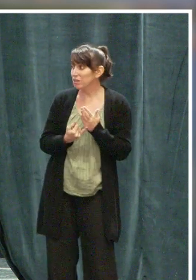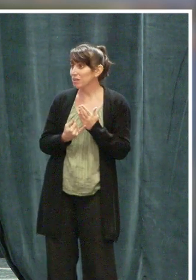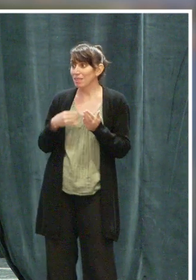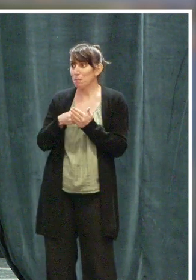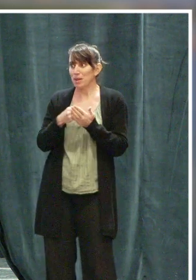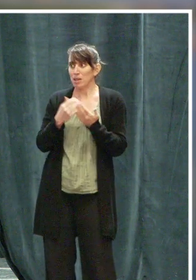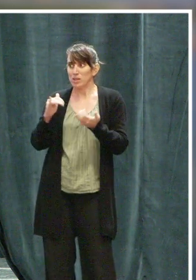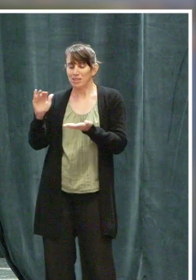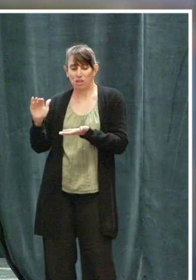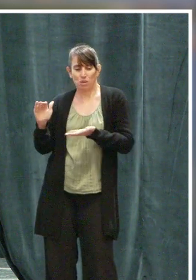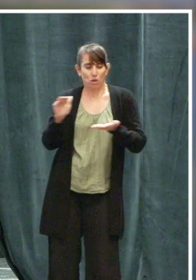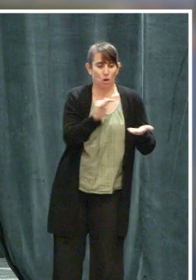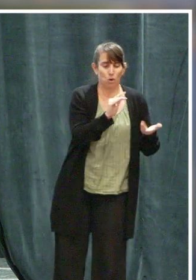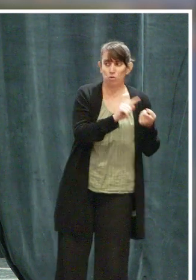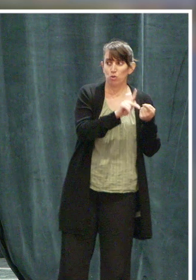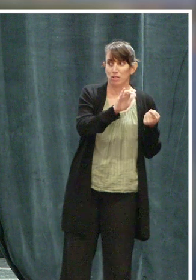York.